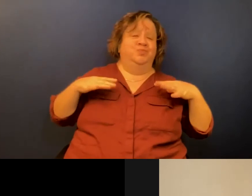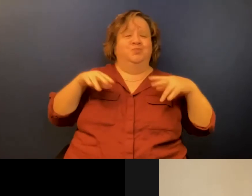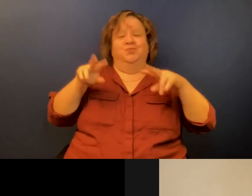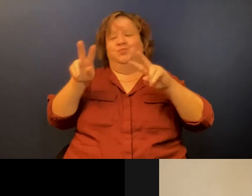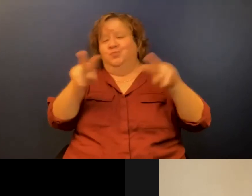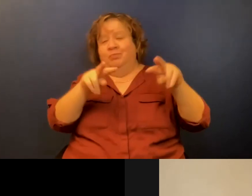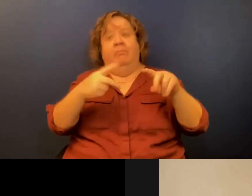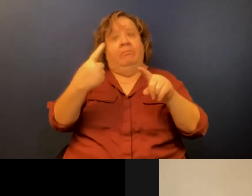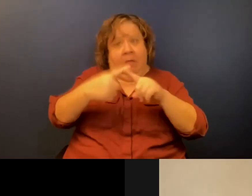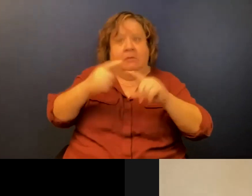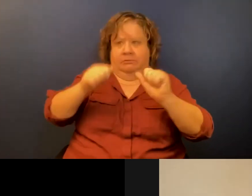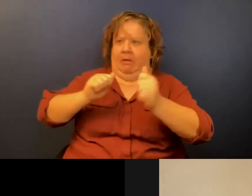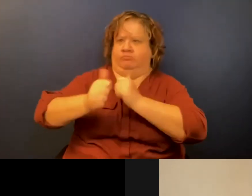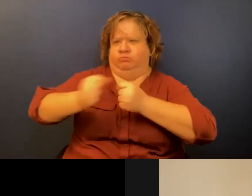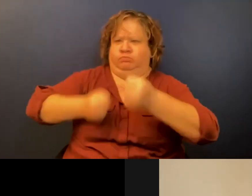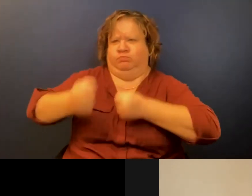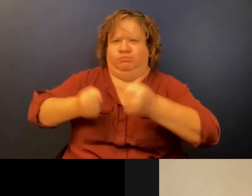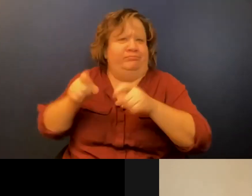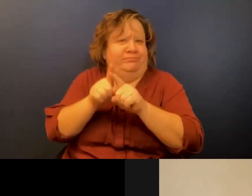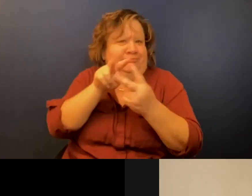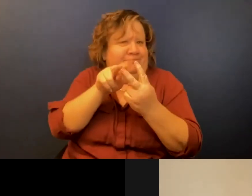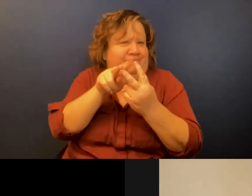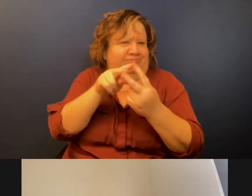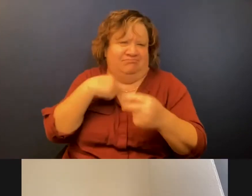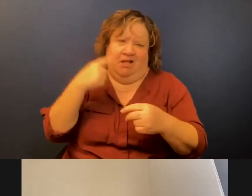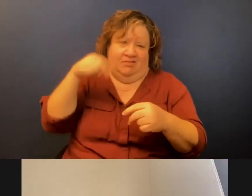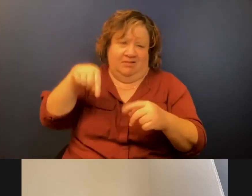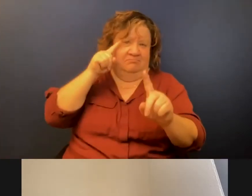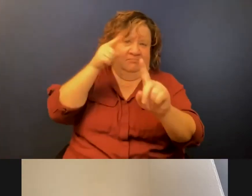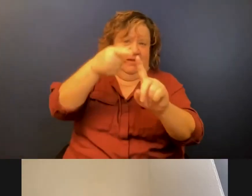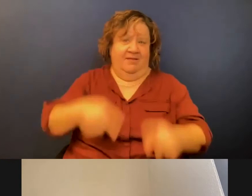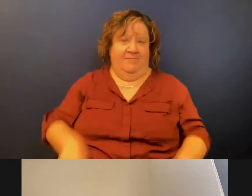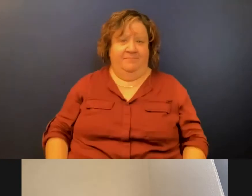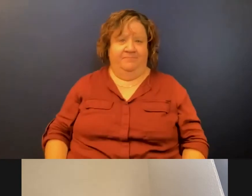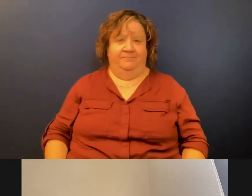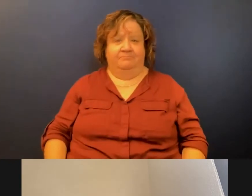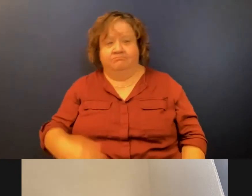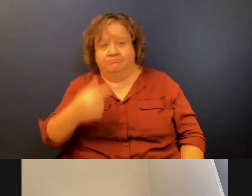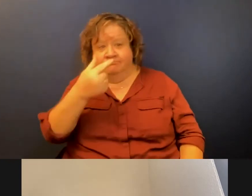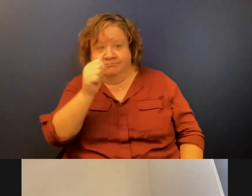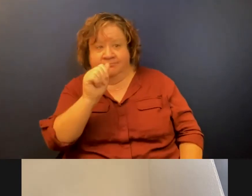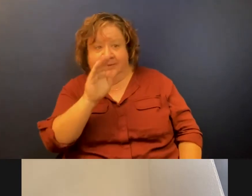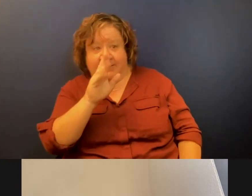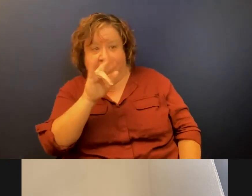Gabriel, what would you say regarding this question? What would be your answer?